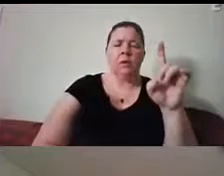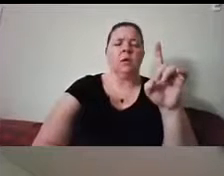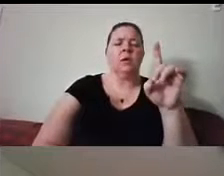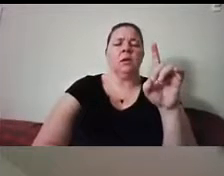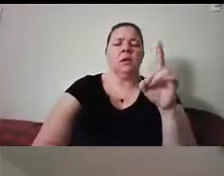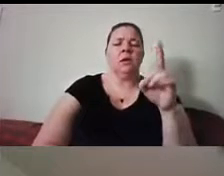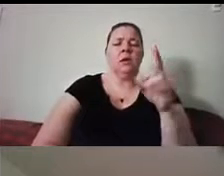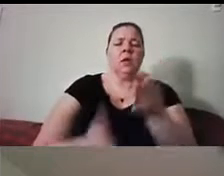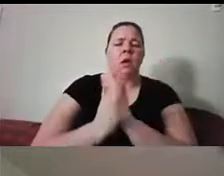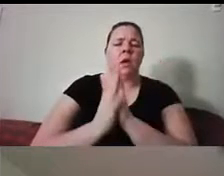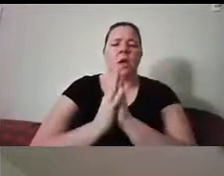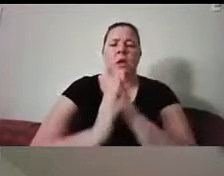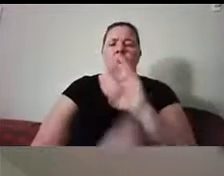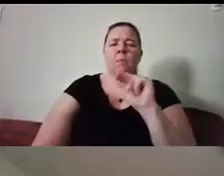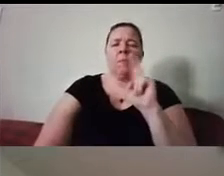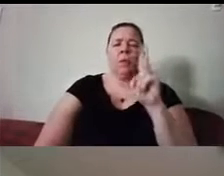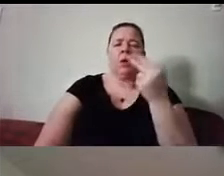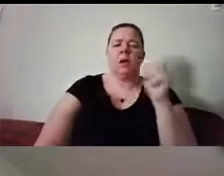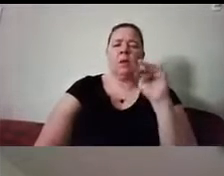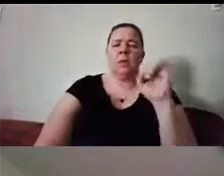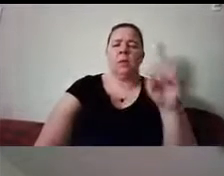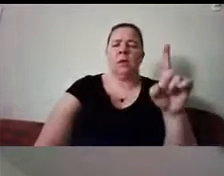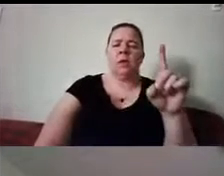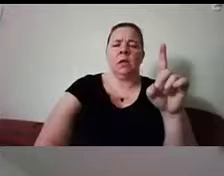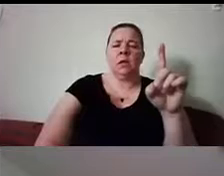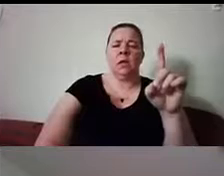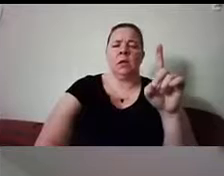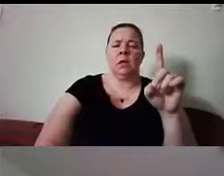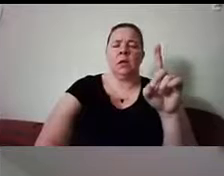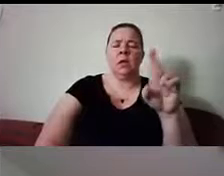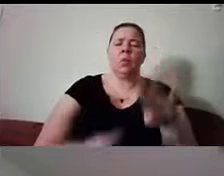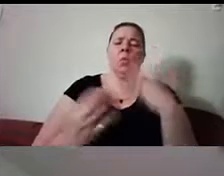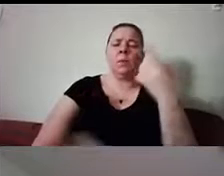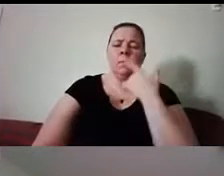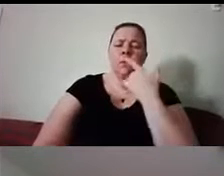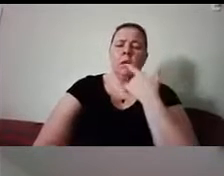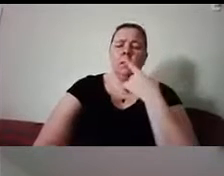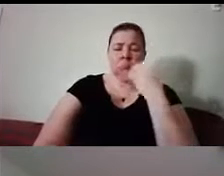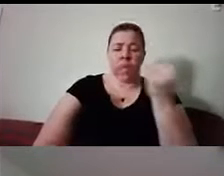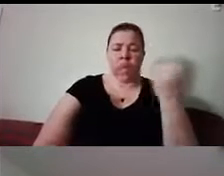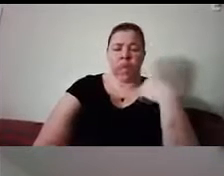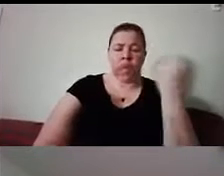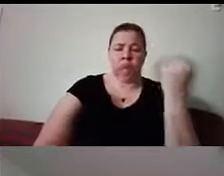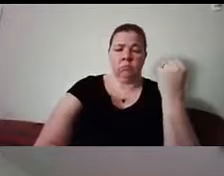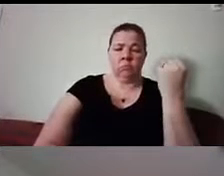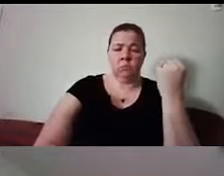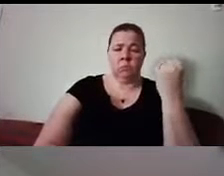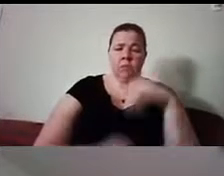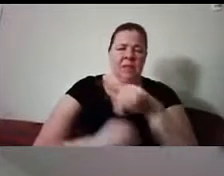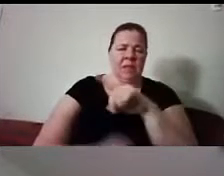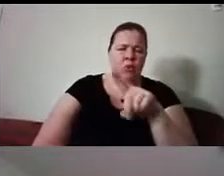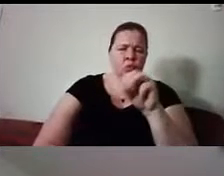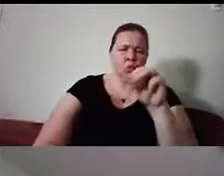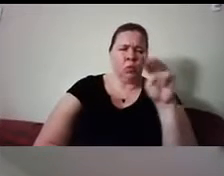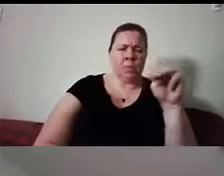question. Mohammed, can you unmute yourself if you have another question? Go ahead and unmute yourself. Yeah, the next Zoom meeting, what time, please?